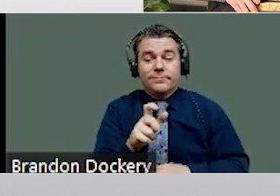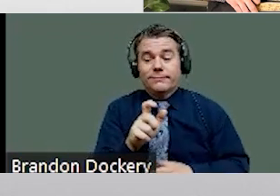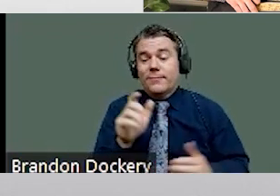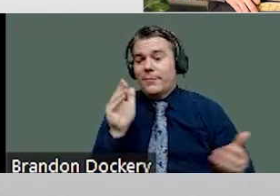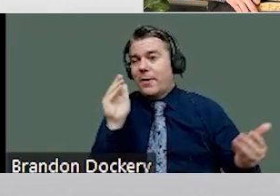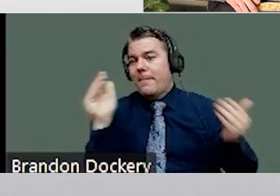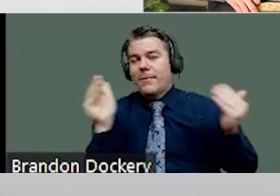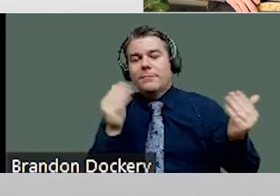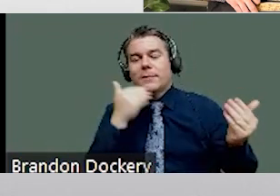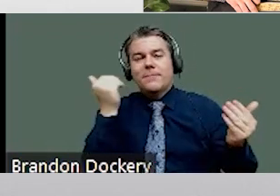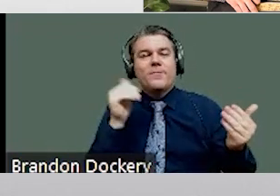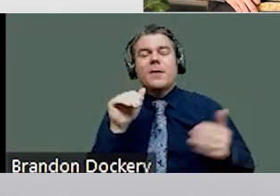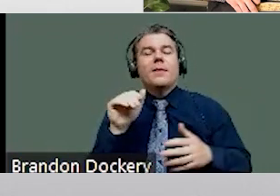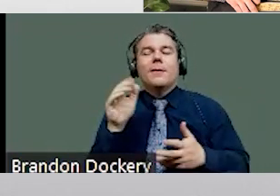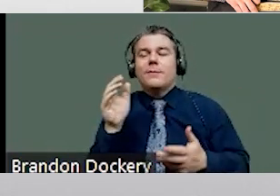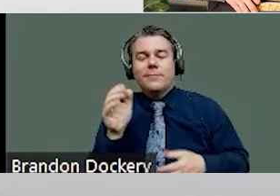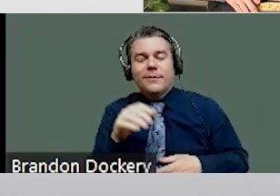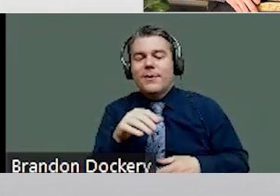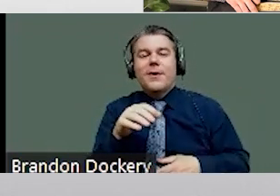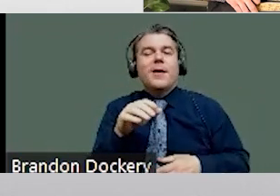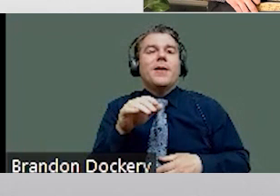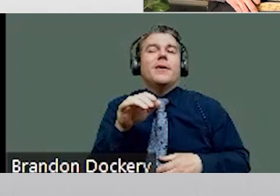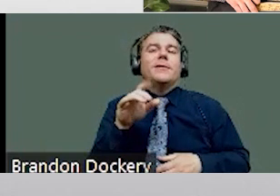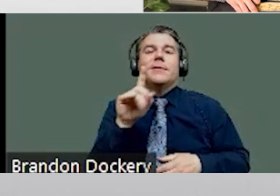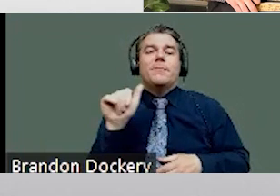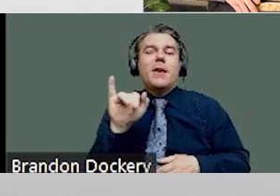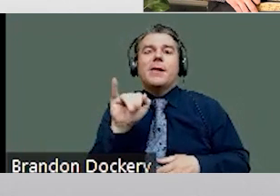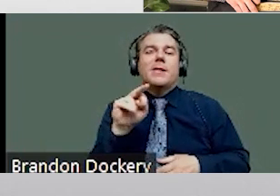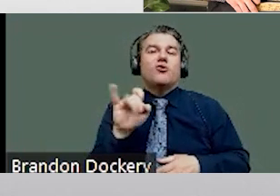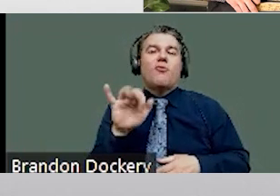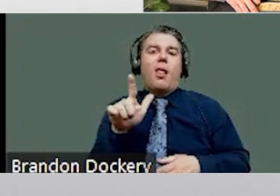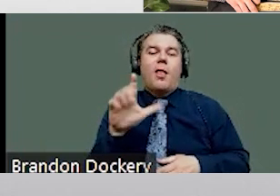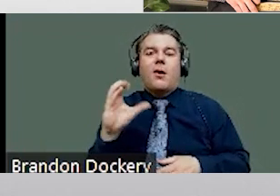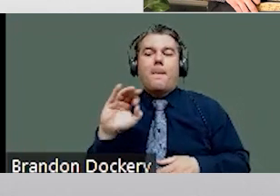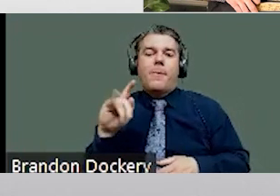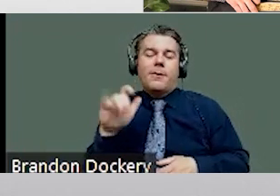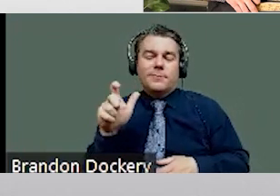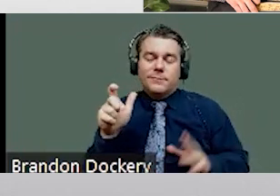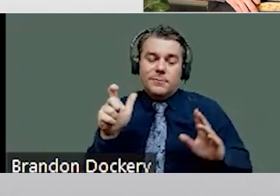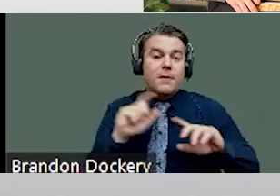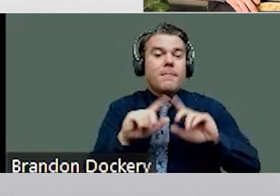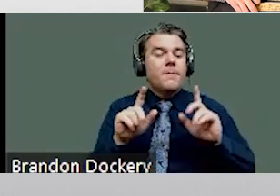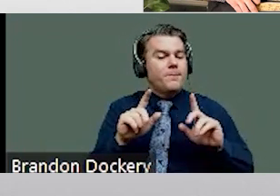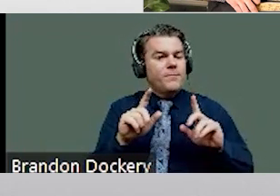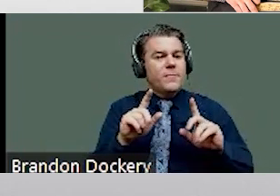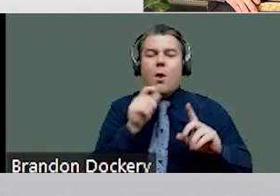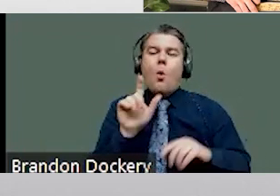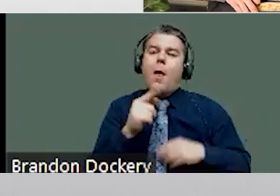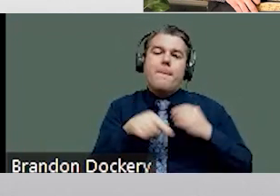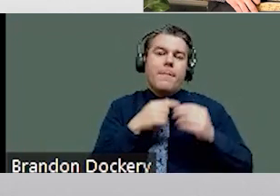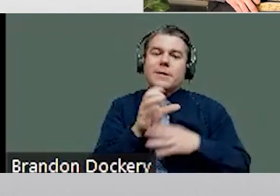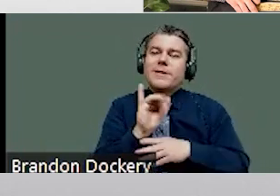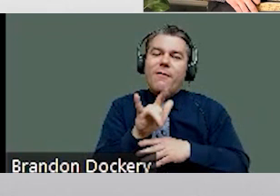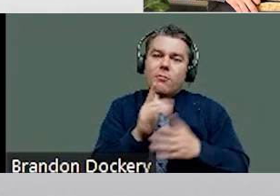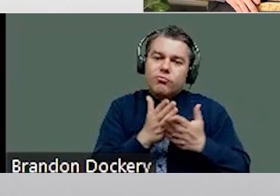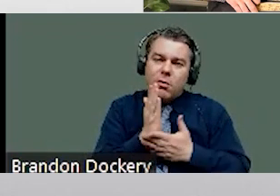than the disability industrial complex. But the point being here that it's no longer just about civil